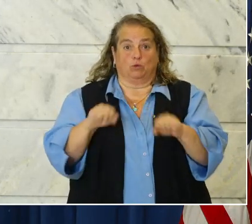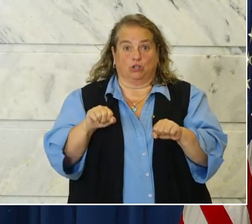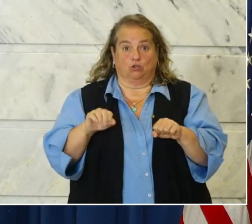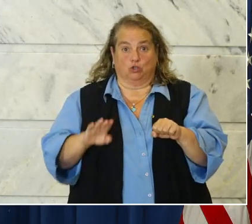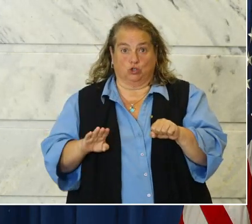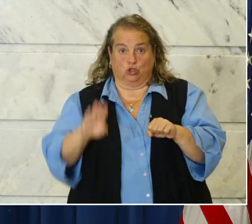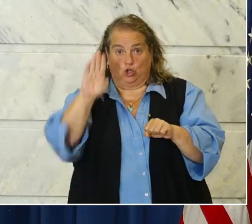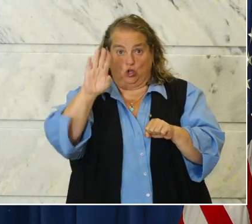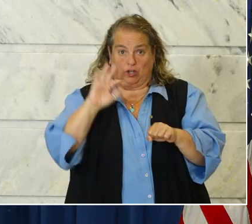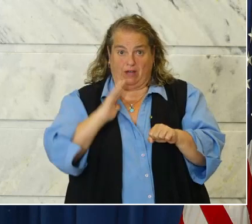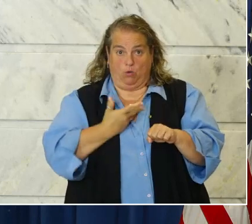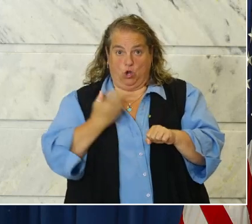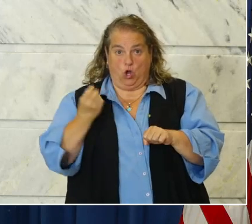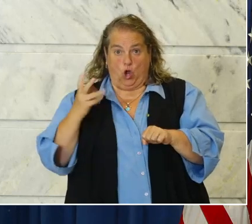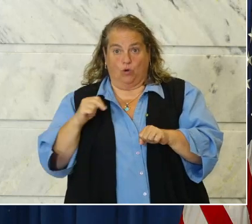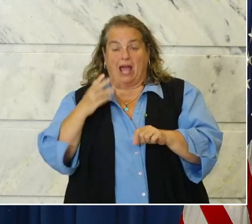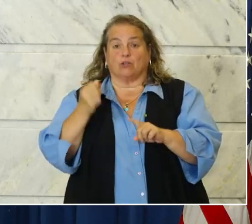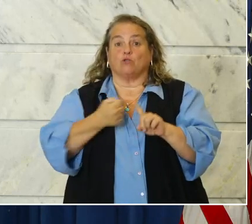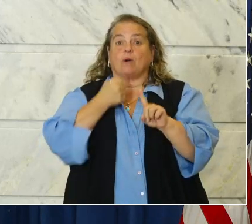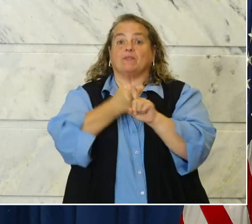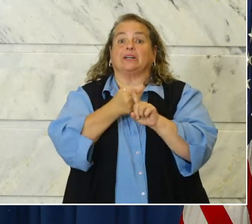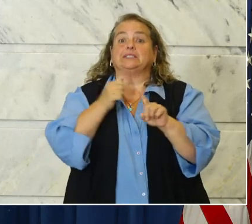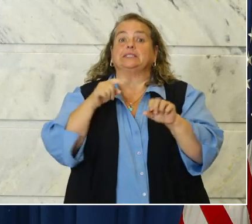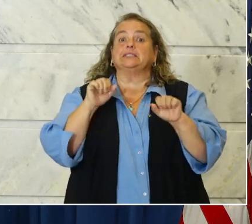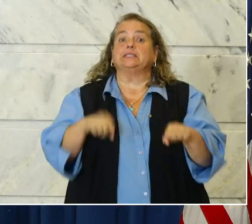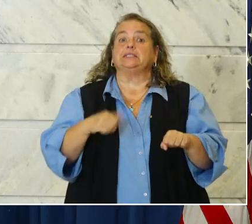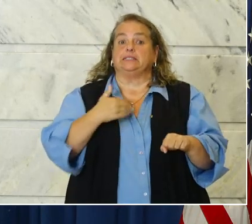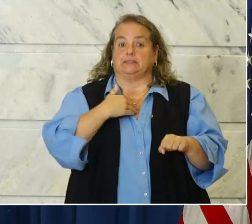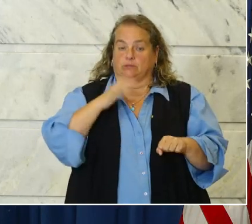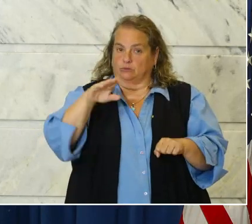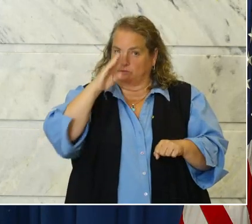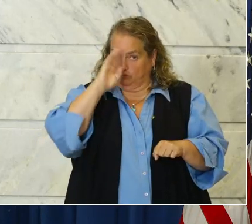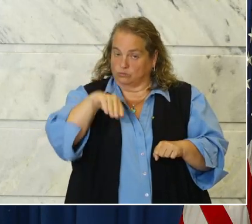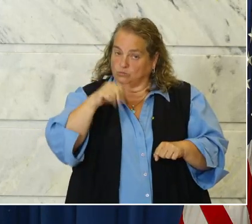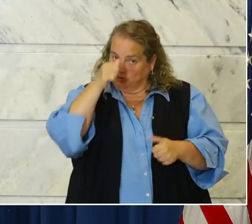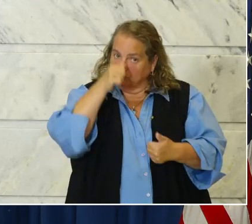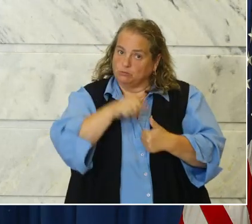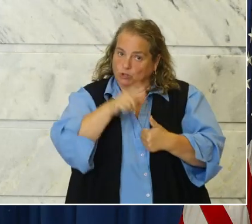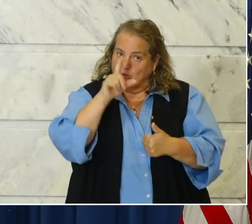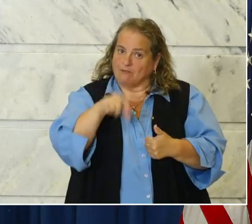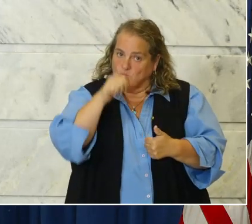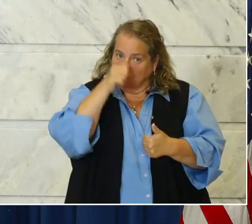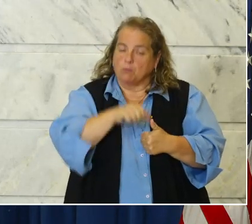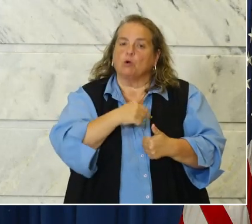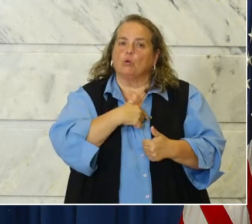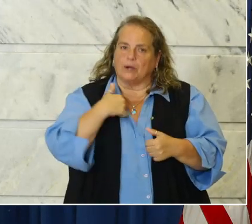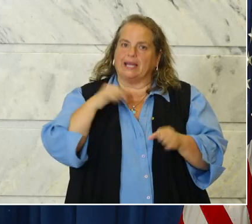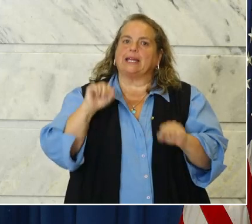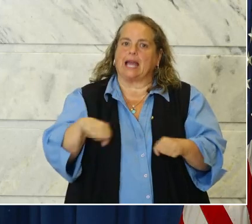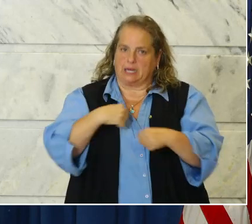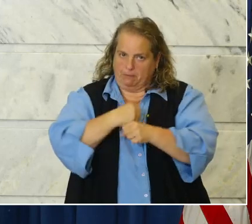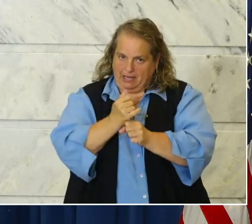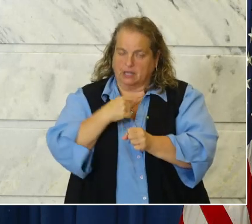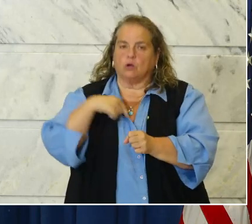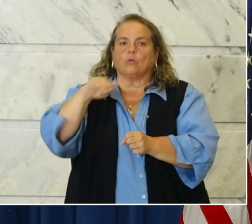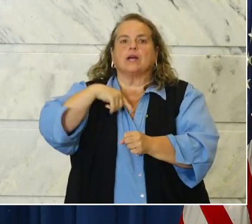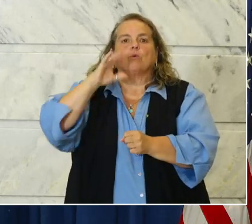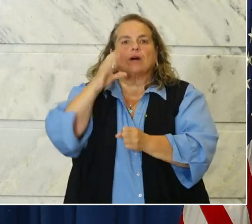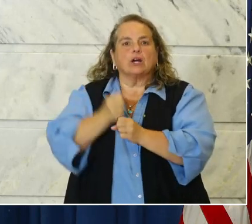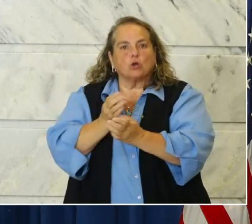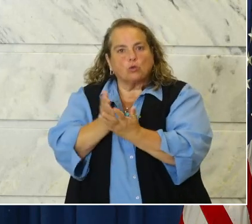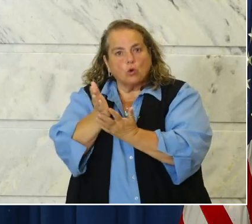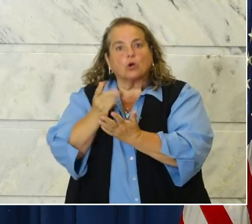the ramifications it could have, let's remember that we're going to make it, and we're going to get through this, and we're going to get through it together. But it's